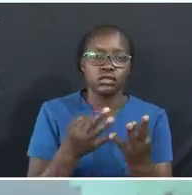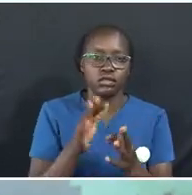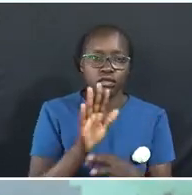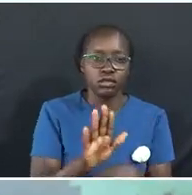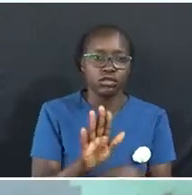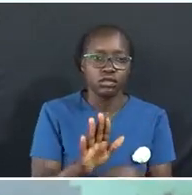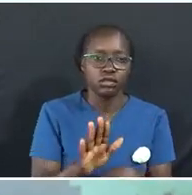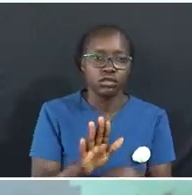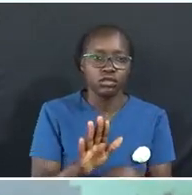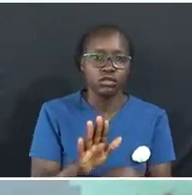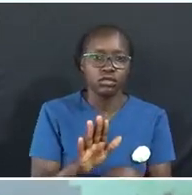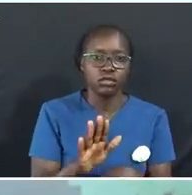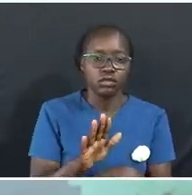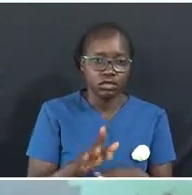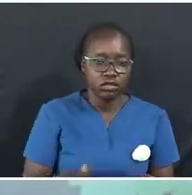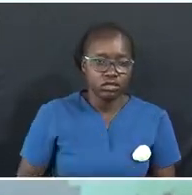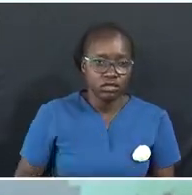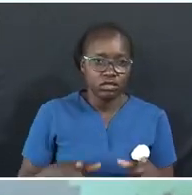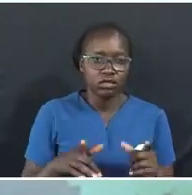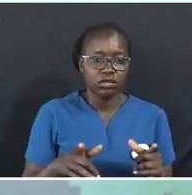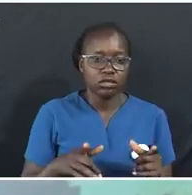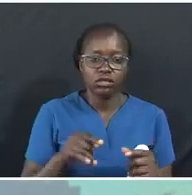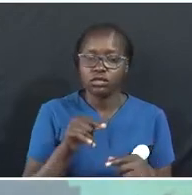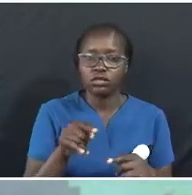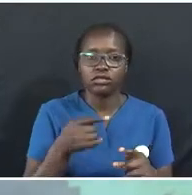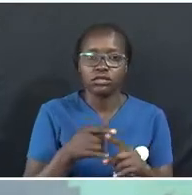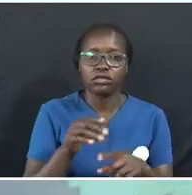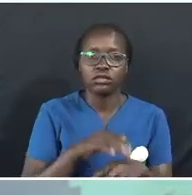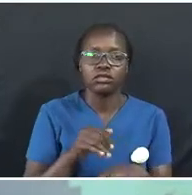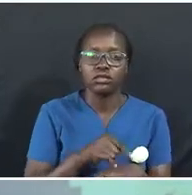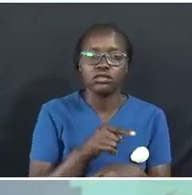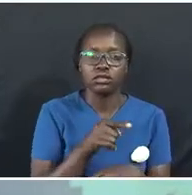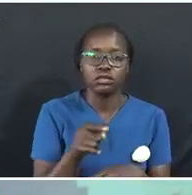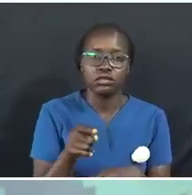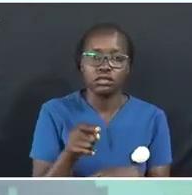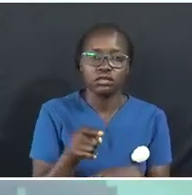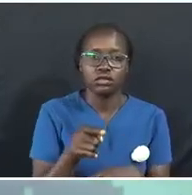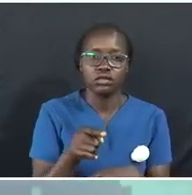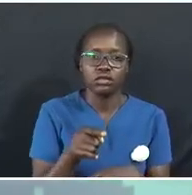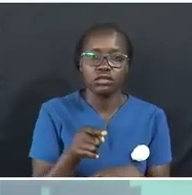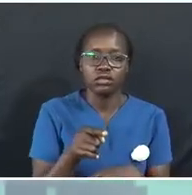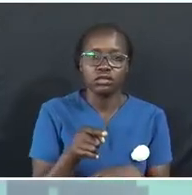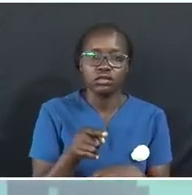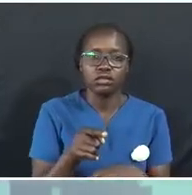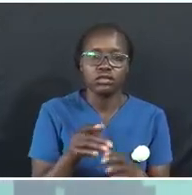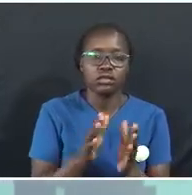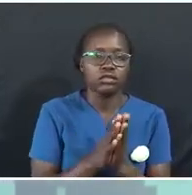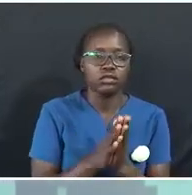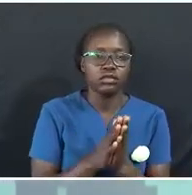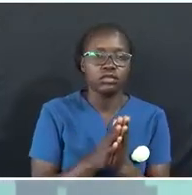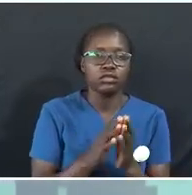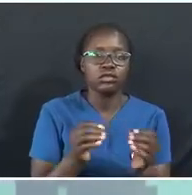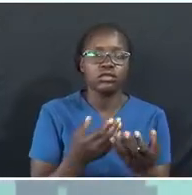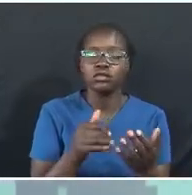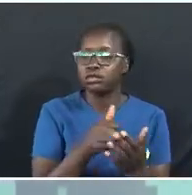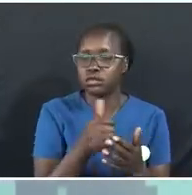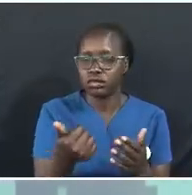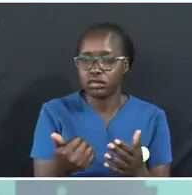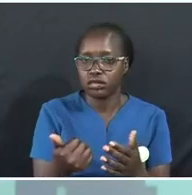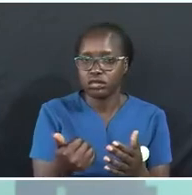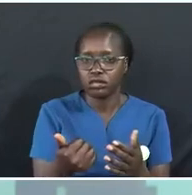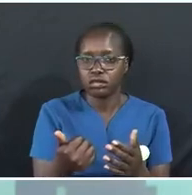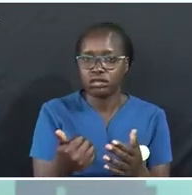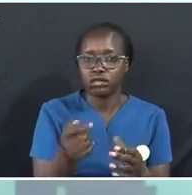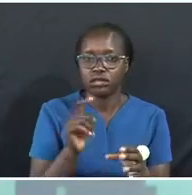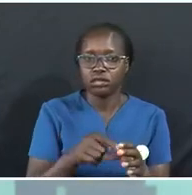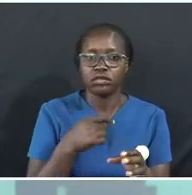Your livelihood was on that. But I called you, you left. I told you I'm going to give you another provision. You joined